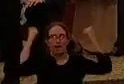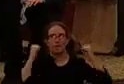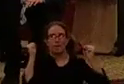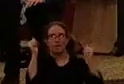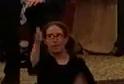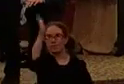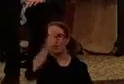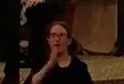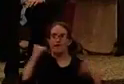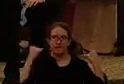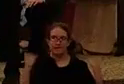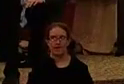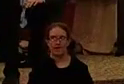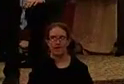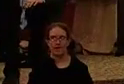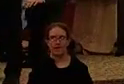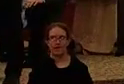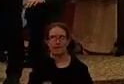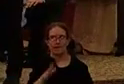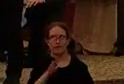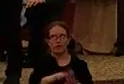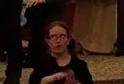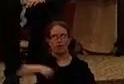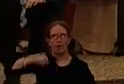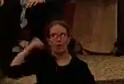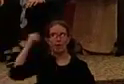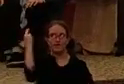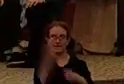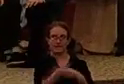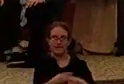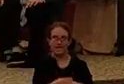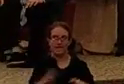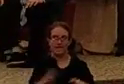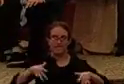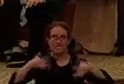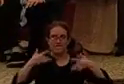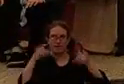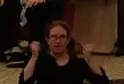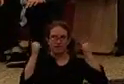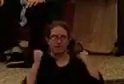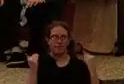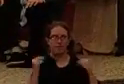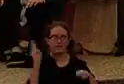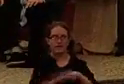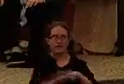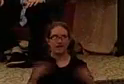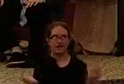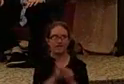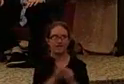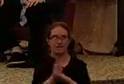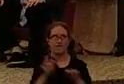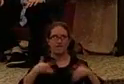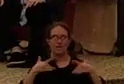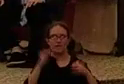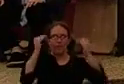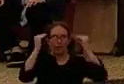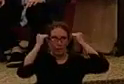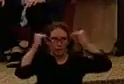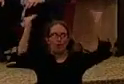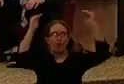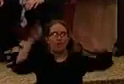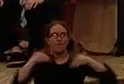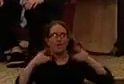God. Now I can simply call on His name and I can feel His power. Come on, you sat here tonight and you felt the authority